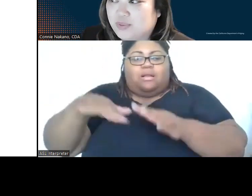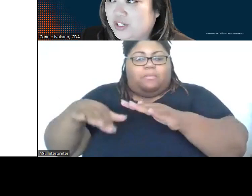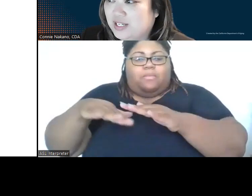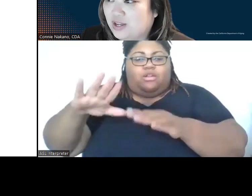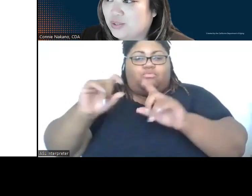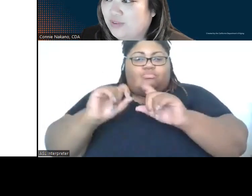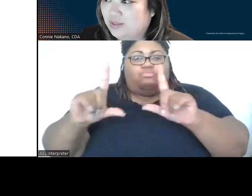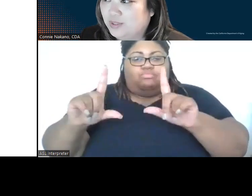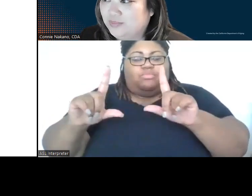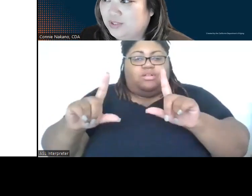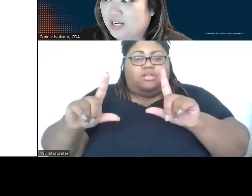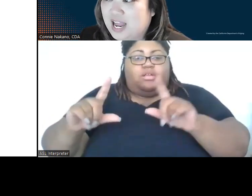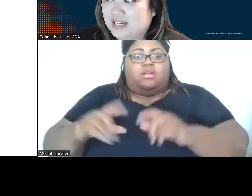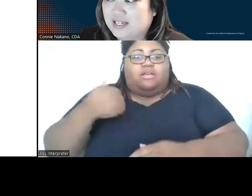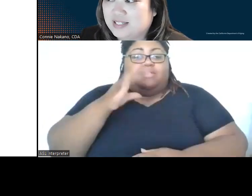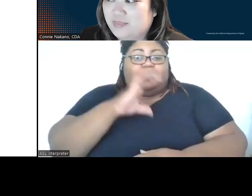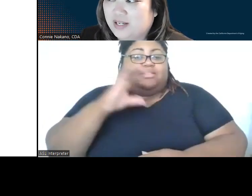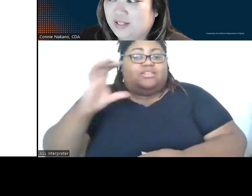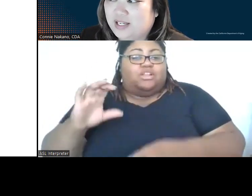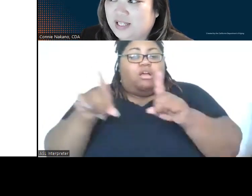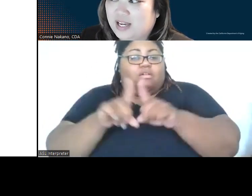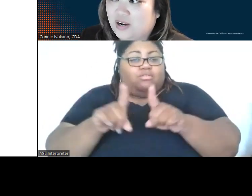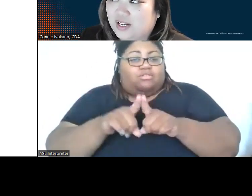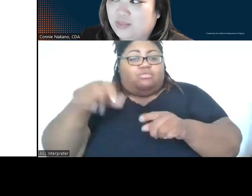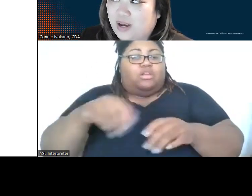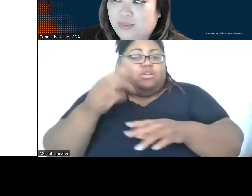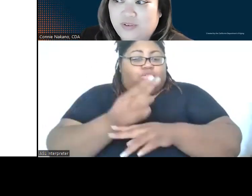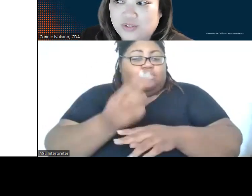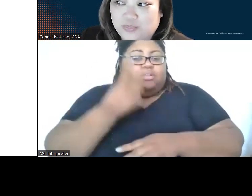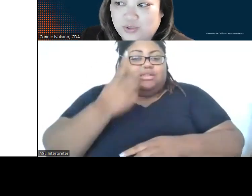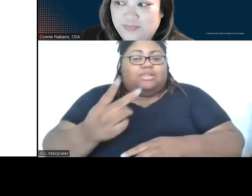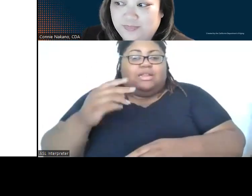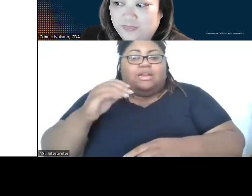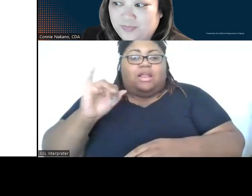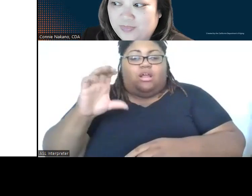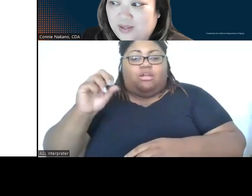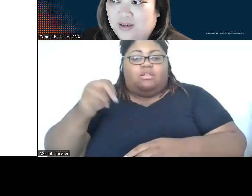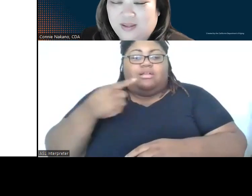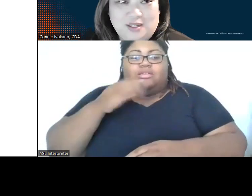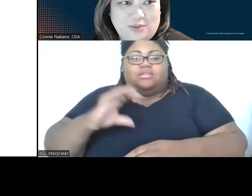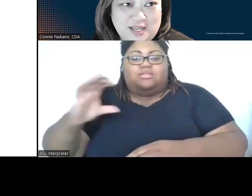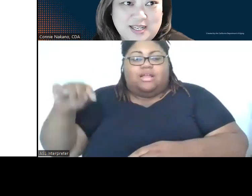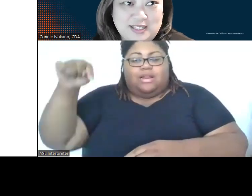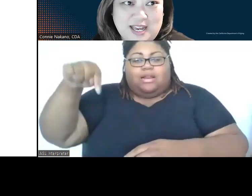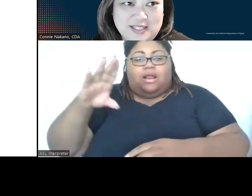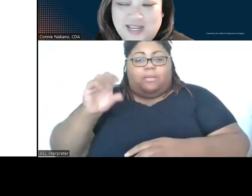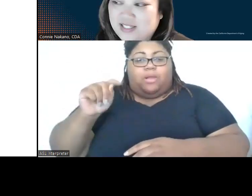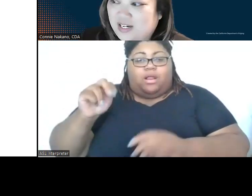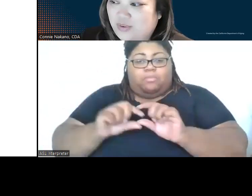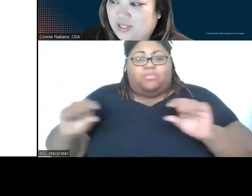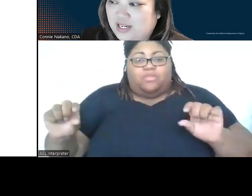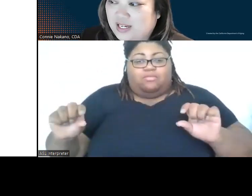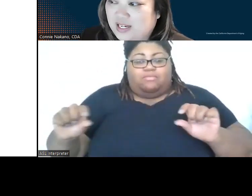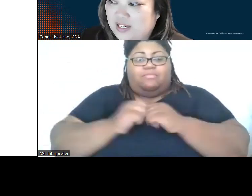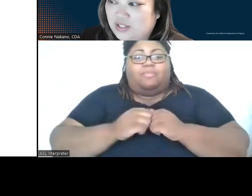Closed captioning is also available. You can access that by clicking the icon at the bottom of your Zoom screen. Q&A is at the end, as